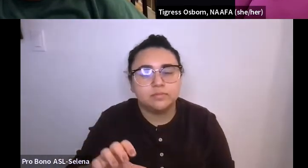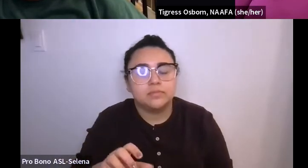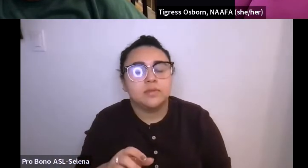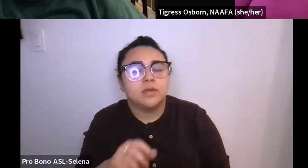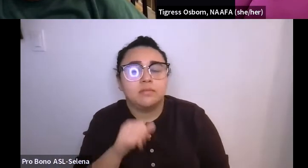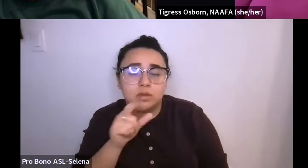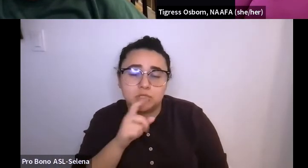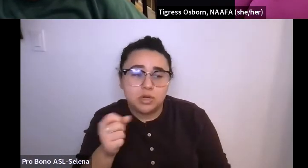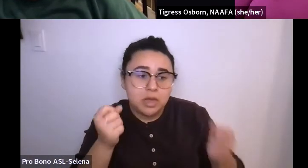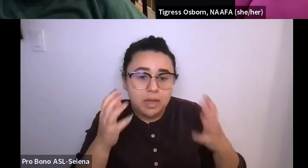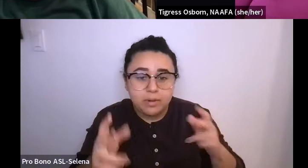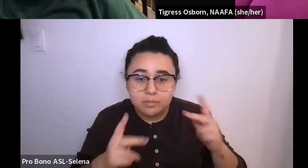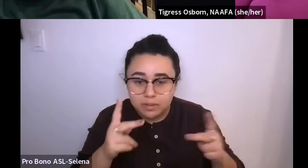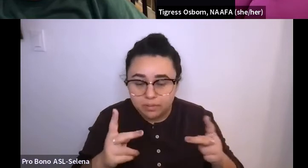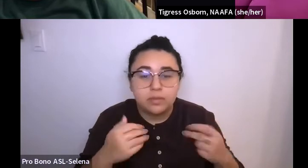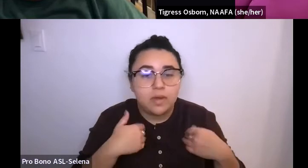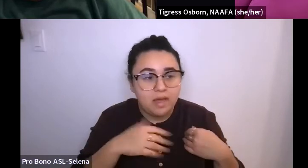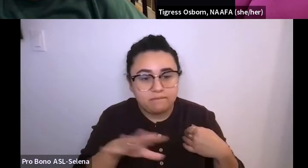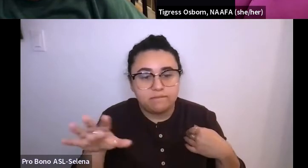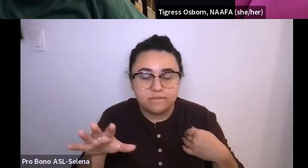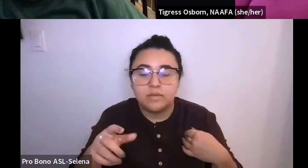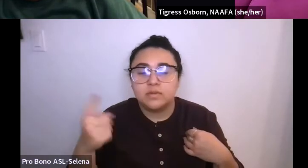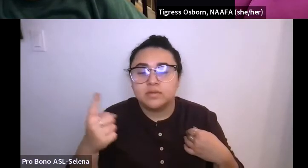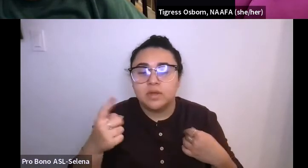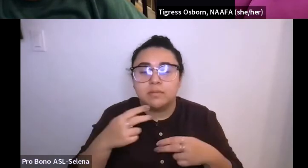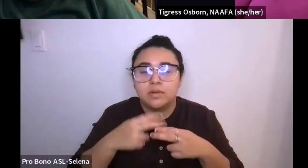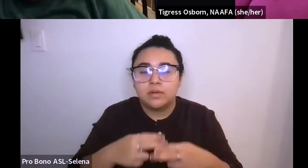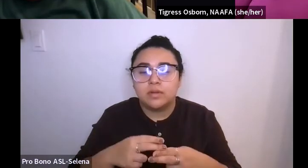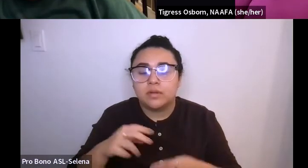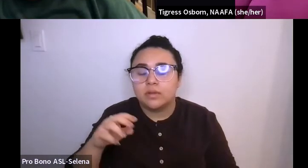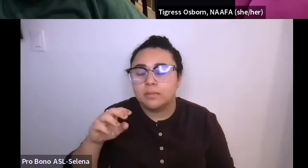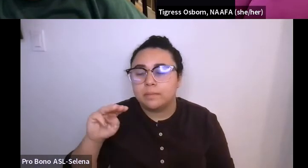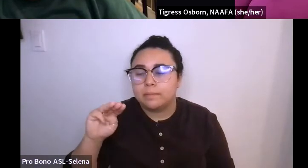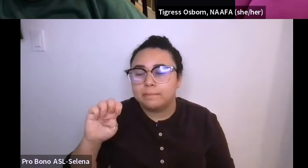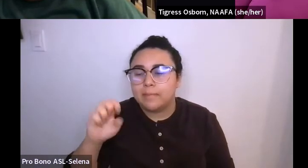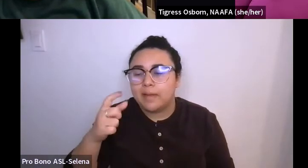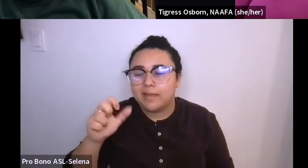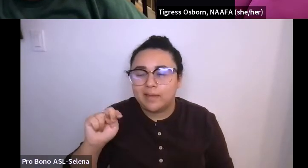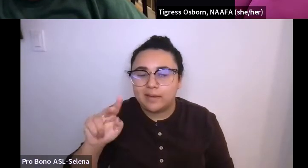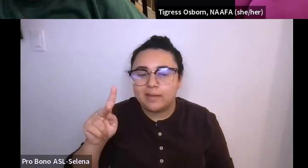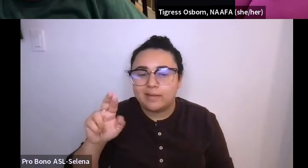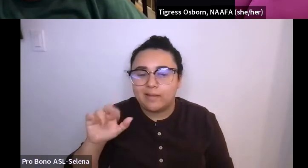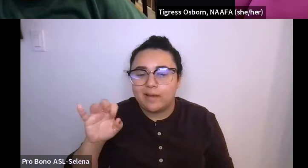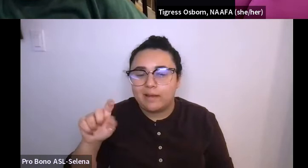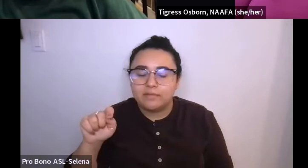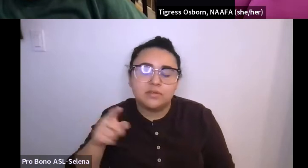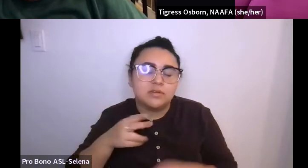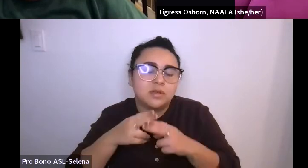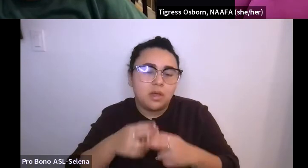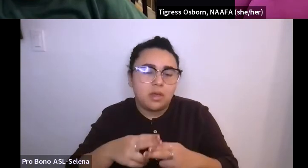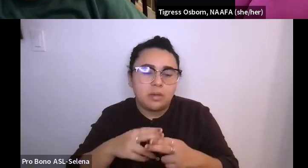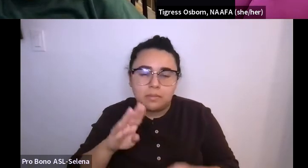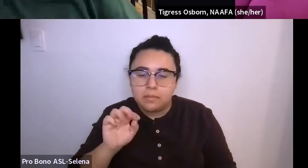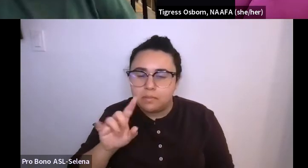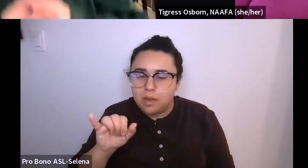here in the UK, who's known on the internet as Buddy Pussy Panda. Mm-hmm. She's very, very good. She's very